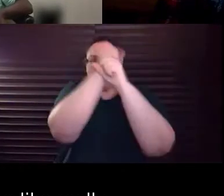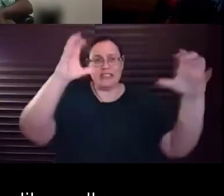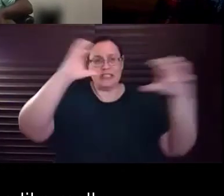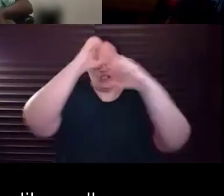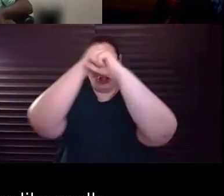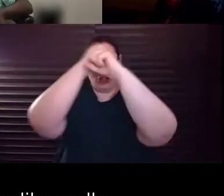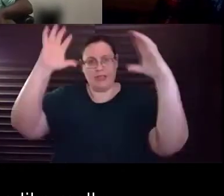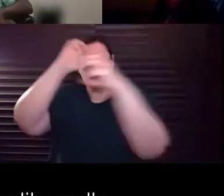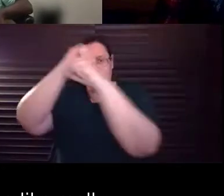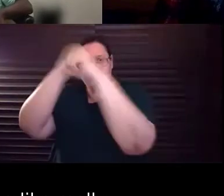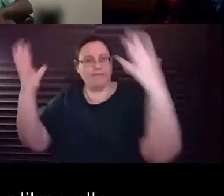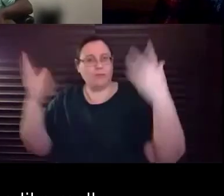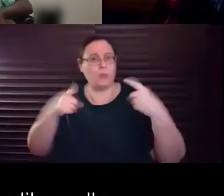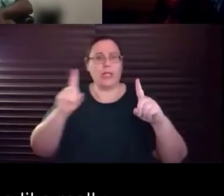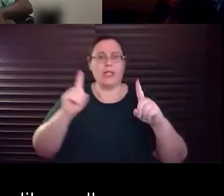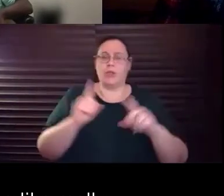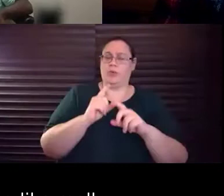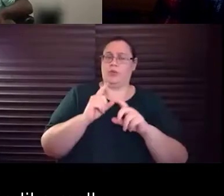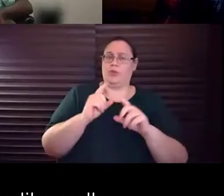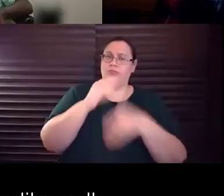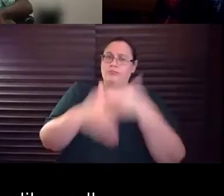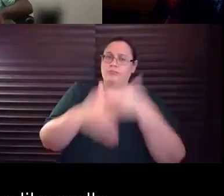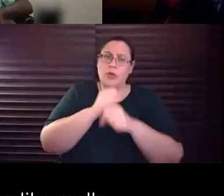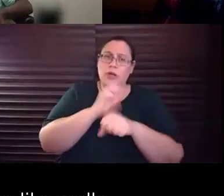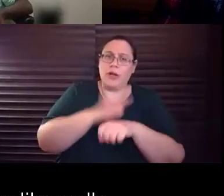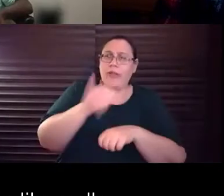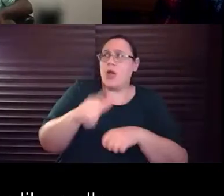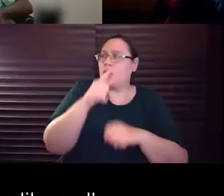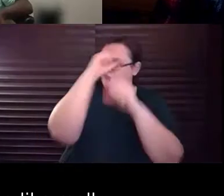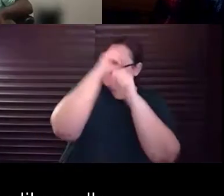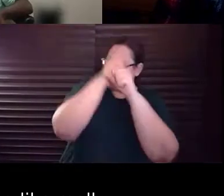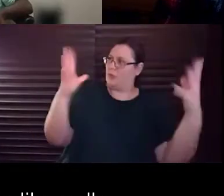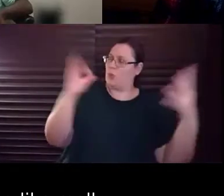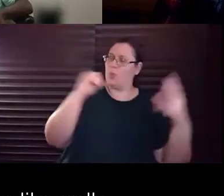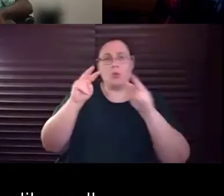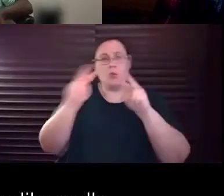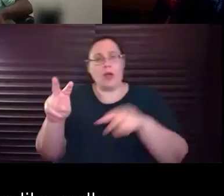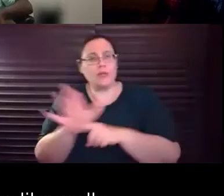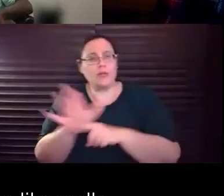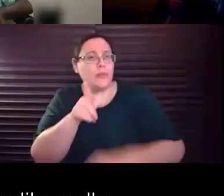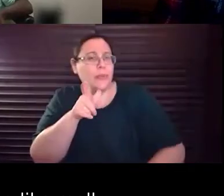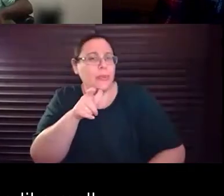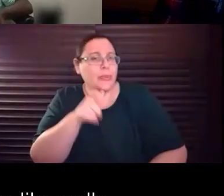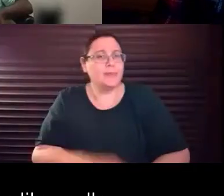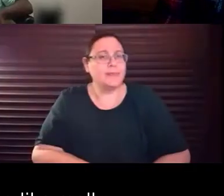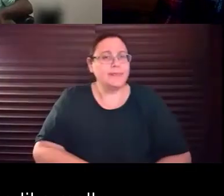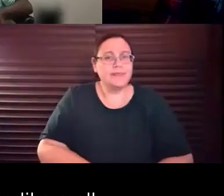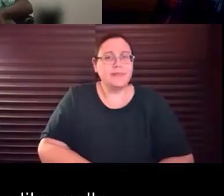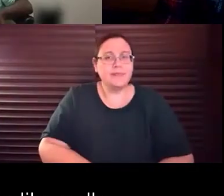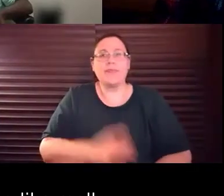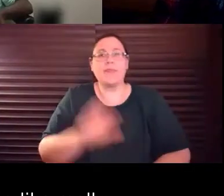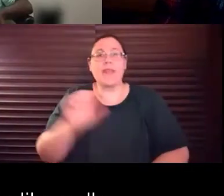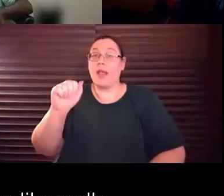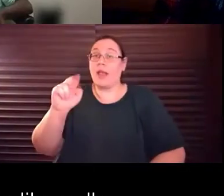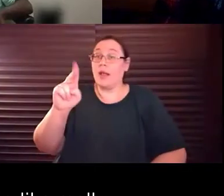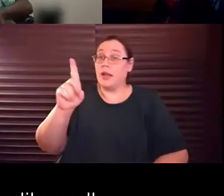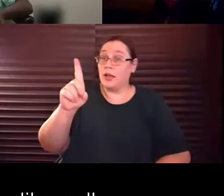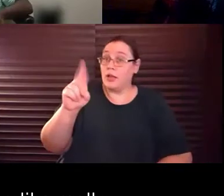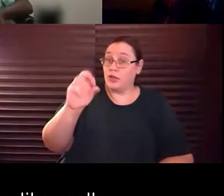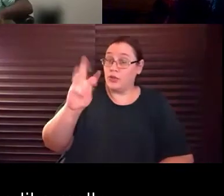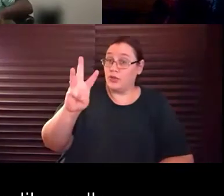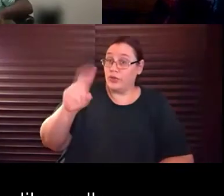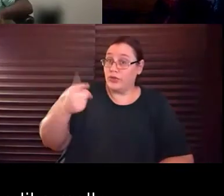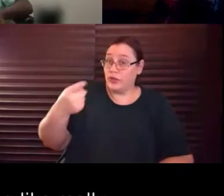did you visualize? Who did you imagine was going to be watching this? So we'll start with Andrew. Oh yeah, you